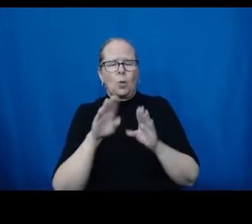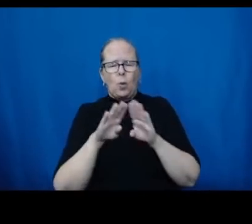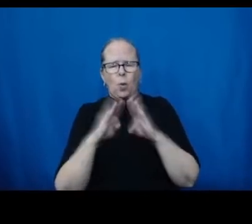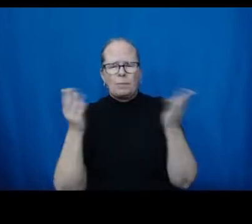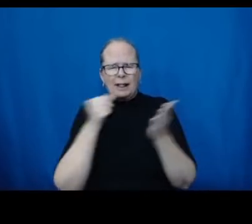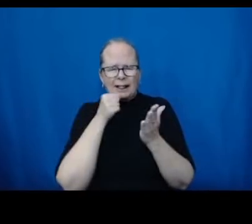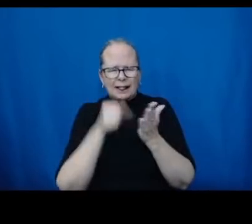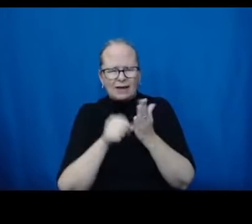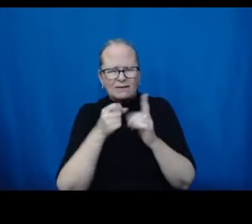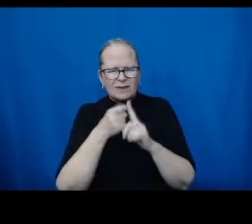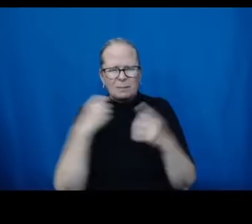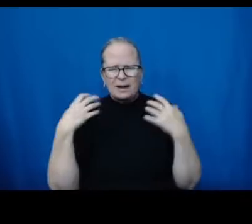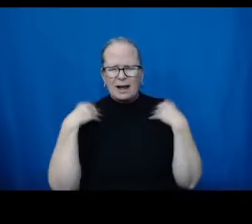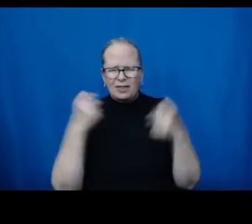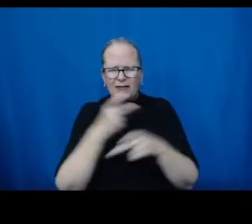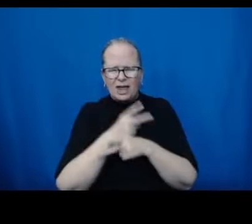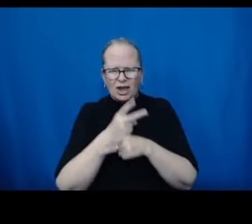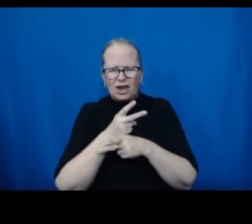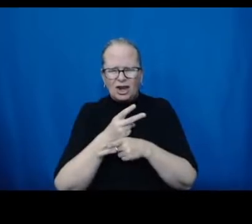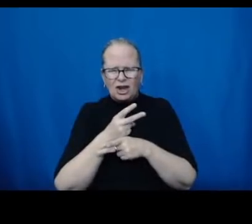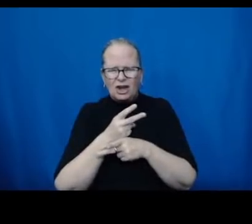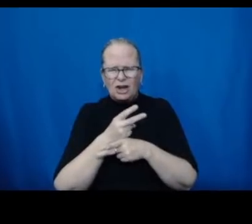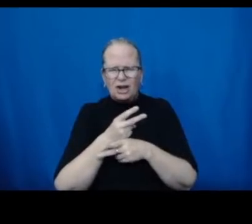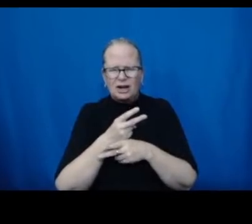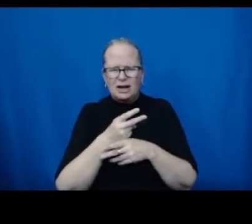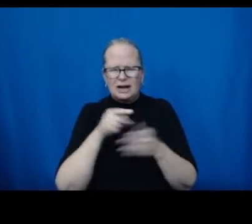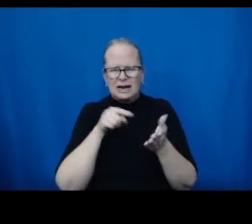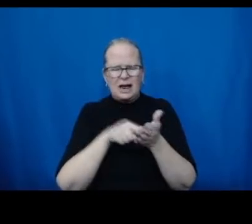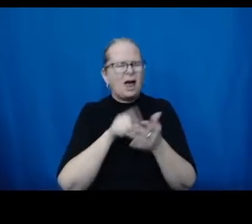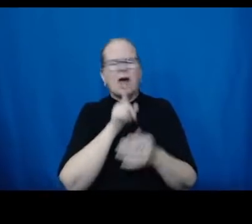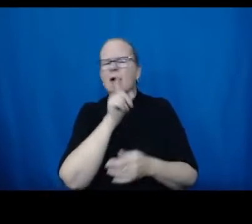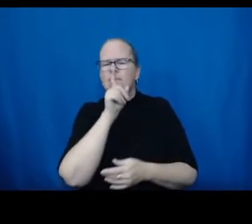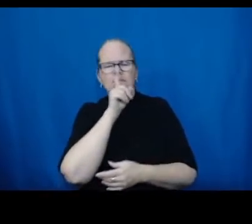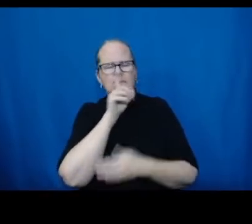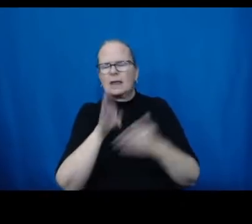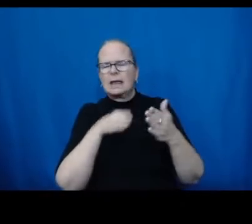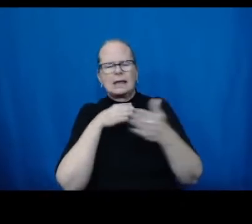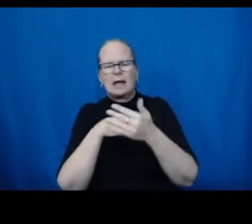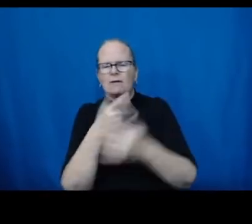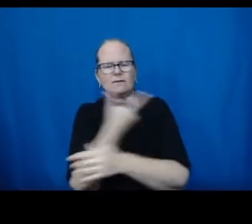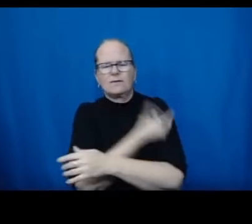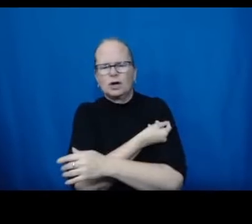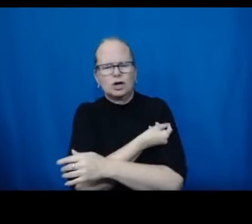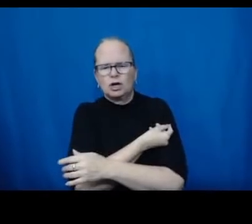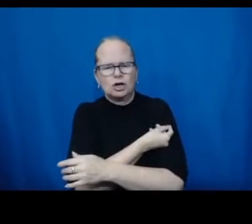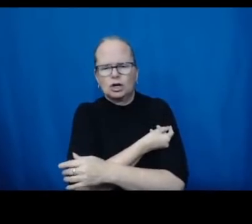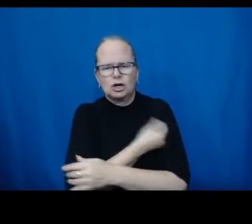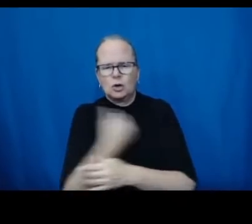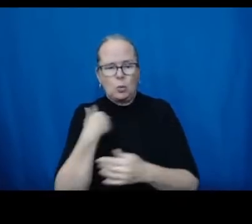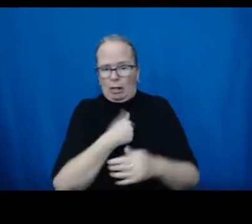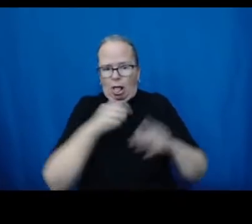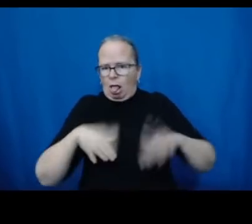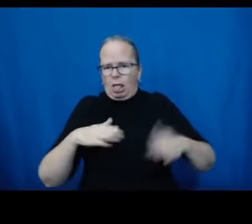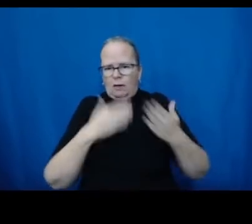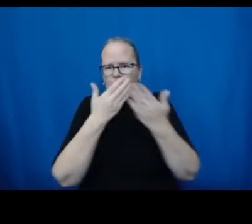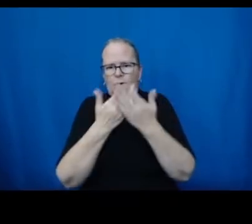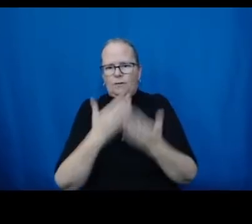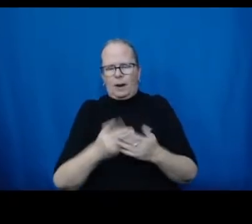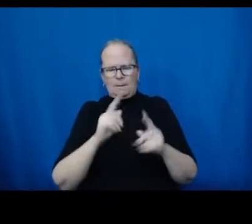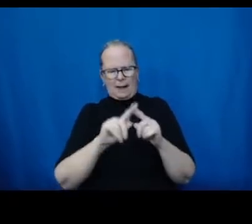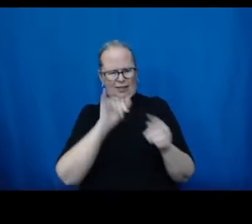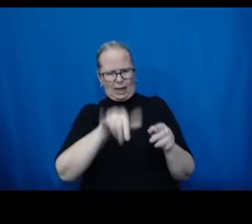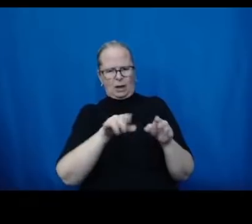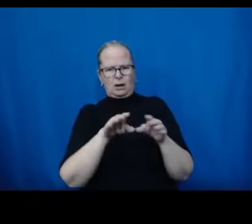coming up. We haven't been able to verify this, but just brought up the question about vaccine hesitancy with Alberta's healthcare workers.